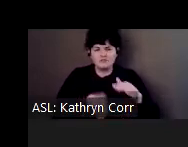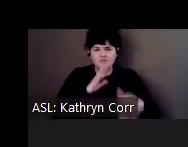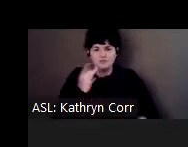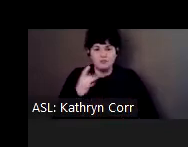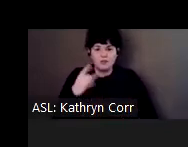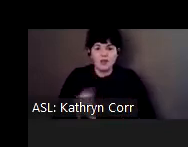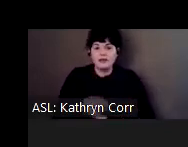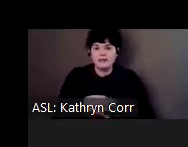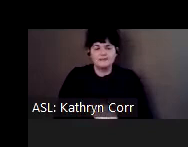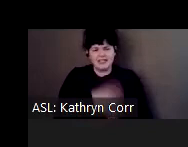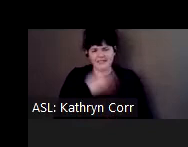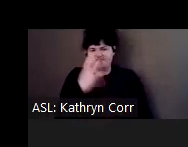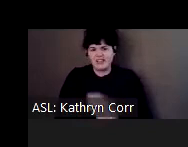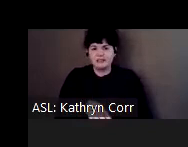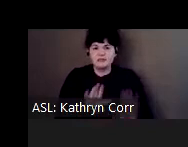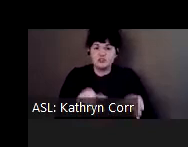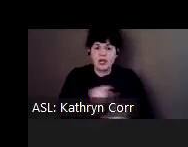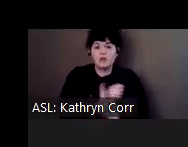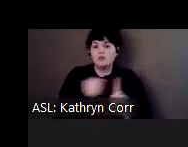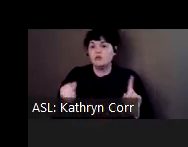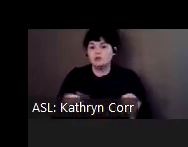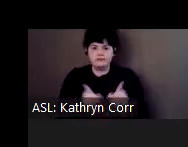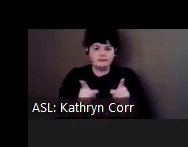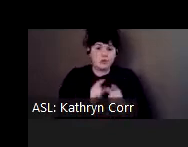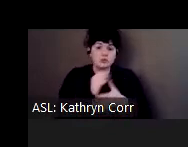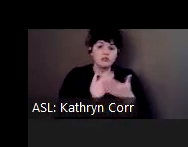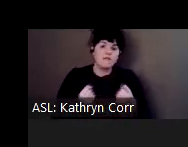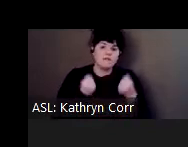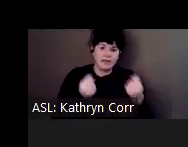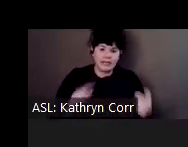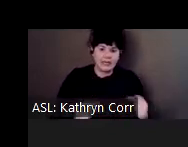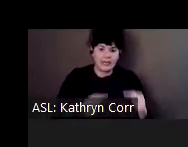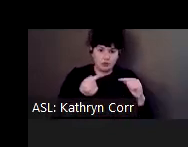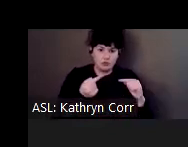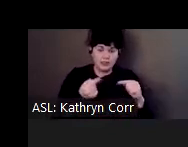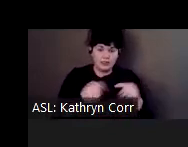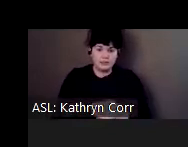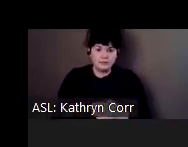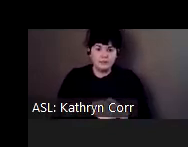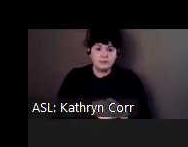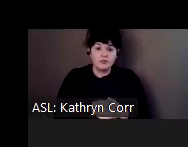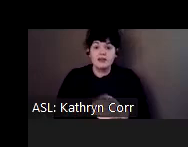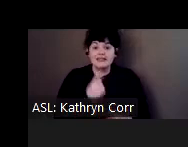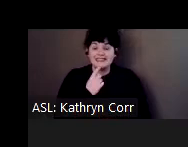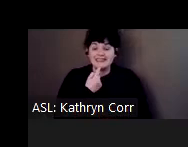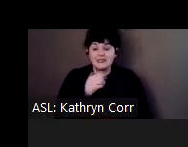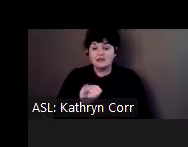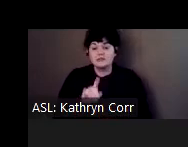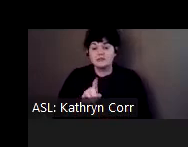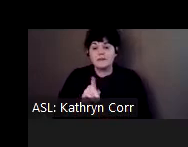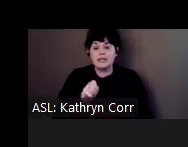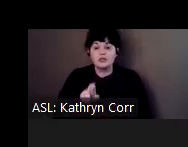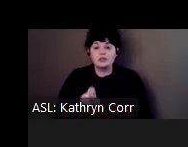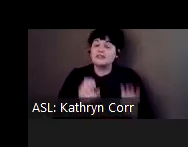vehicle injury and operation charges. Serious misdemeanors can still be set aside in most